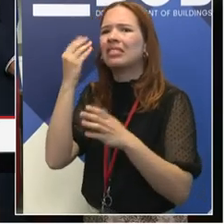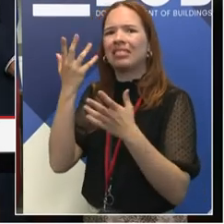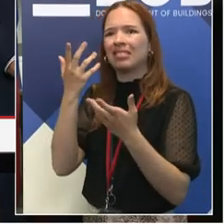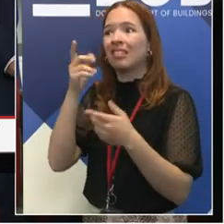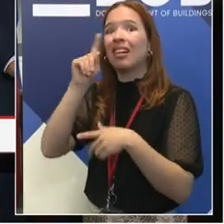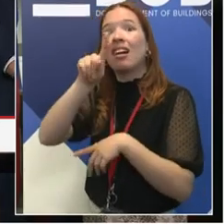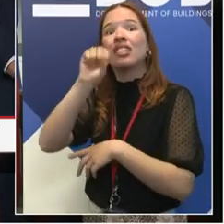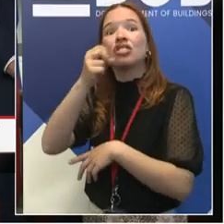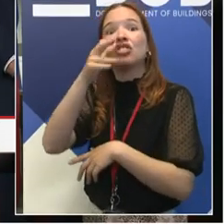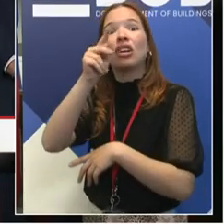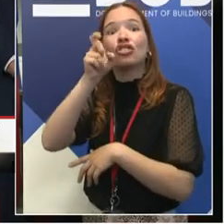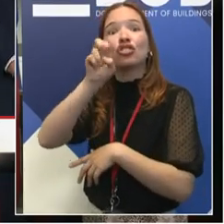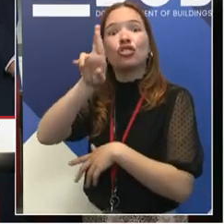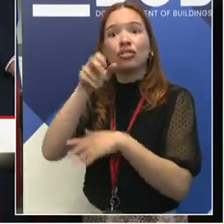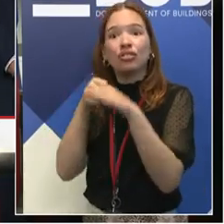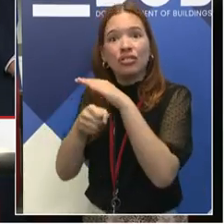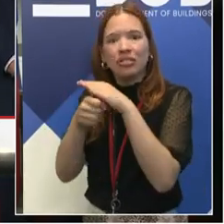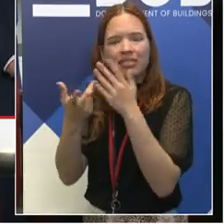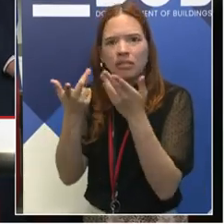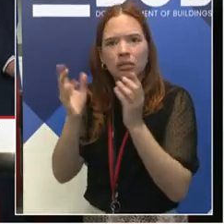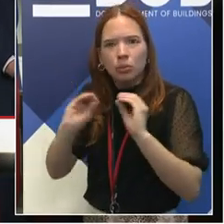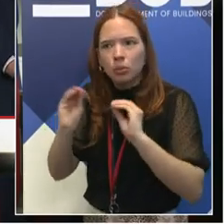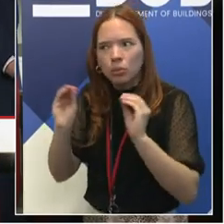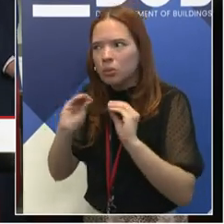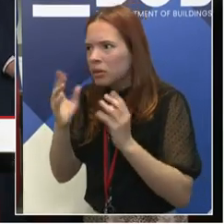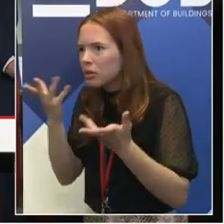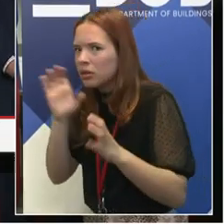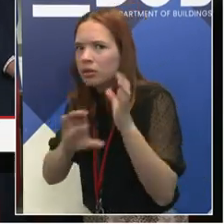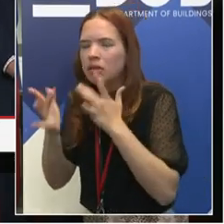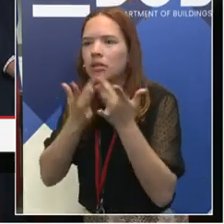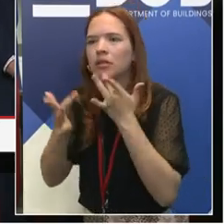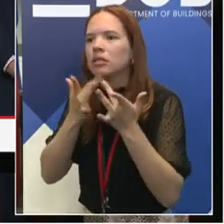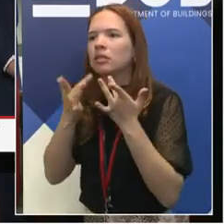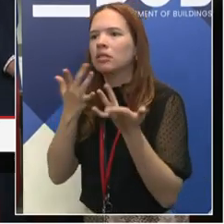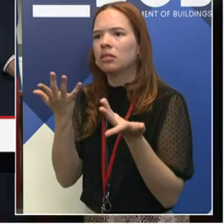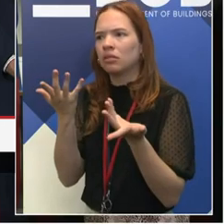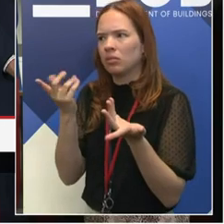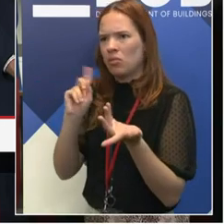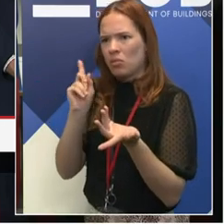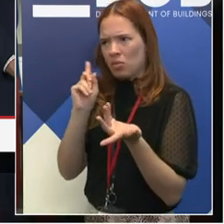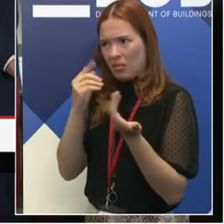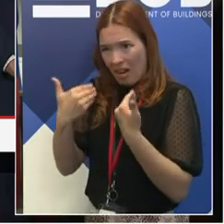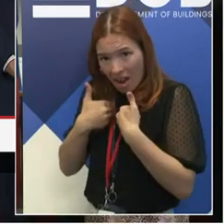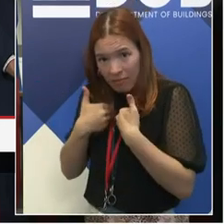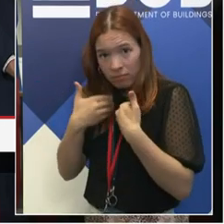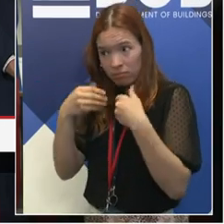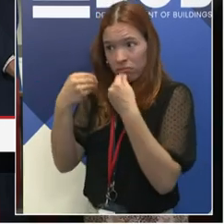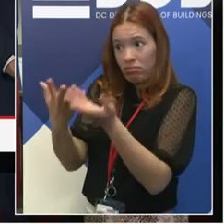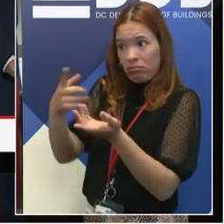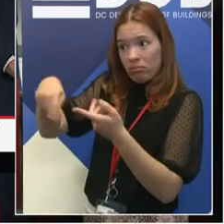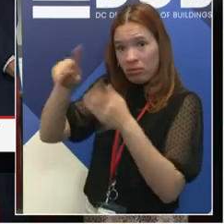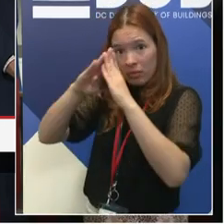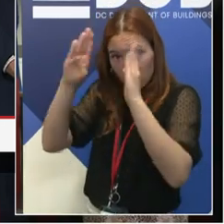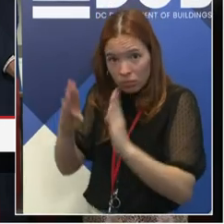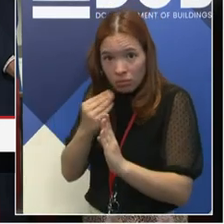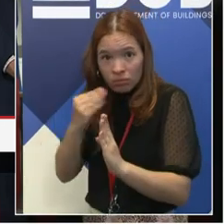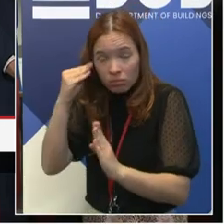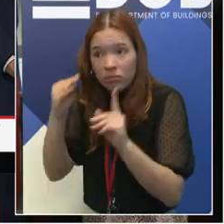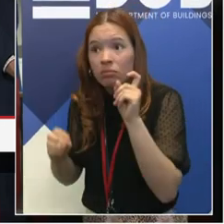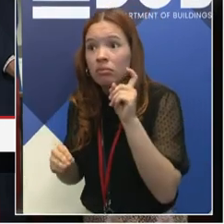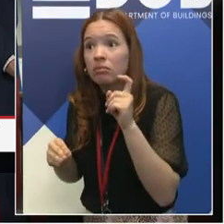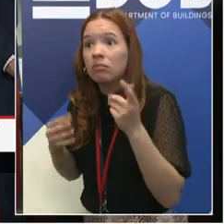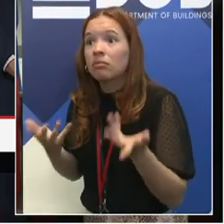house the migrants who are here and potentially the more that are coming in the weeks to come? We do not